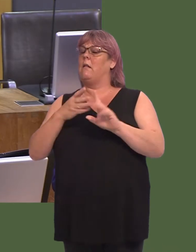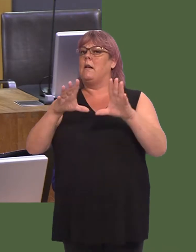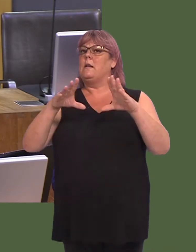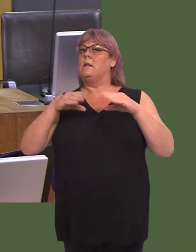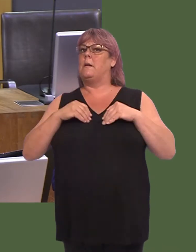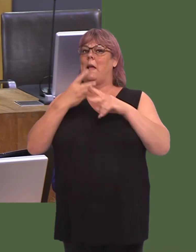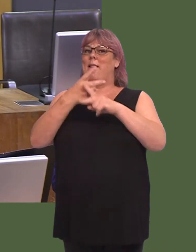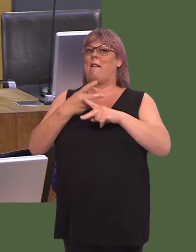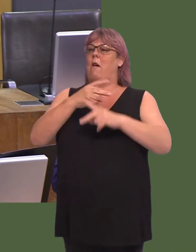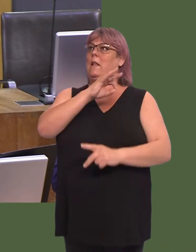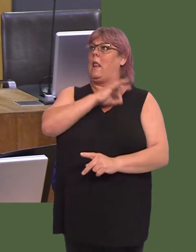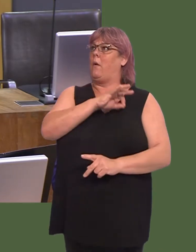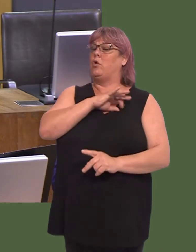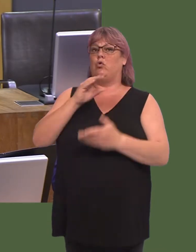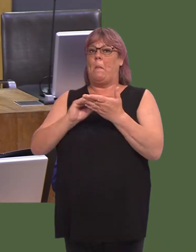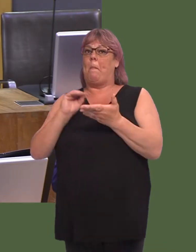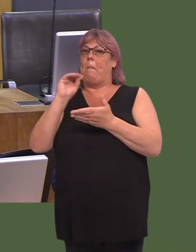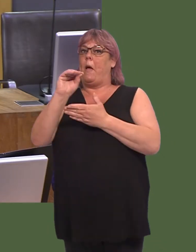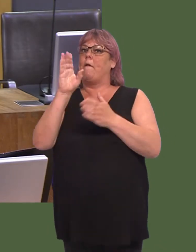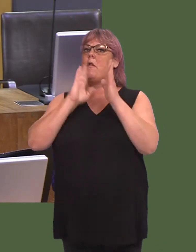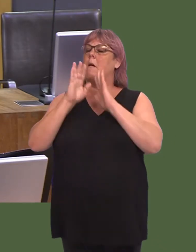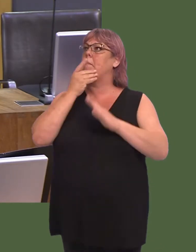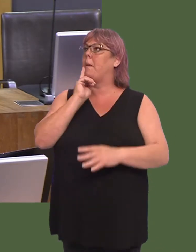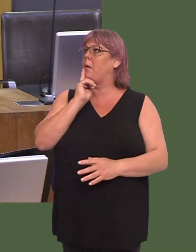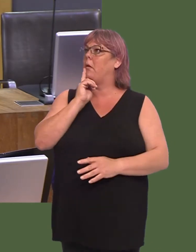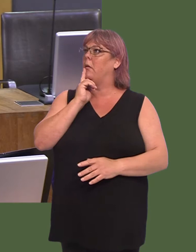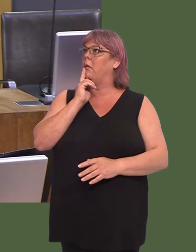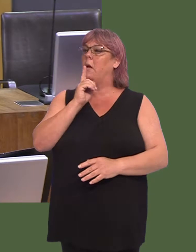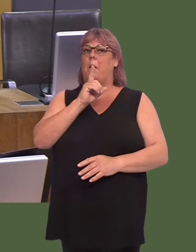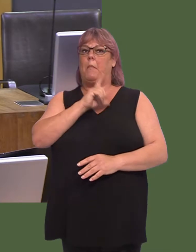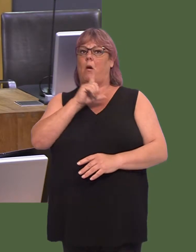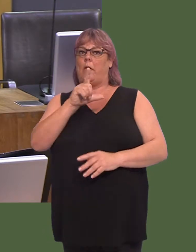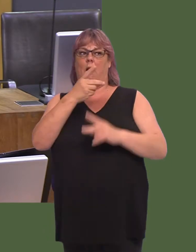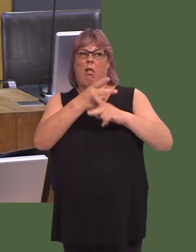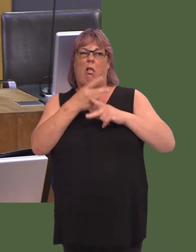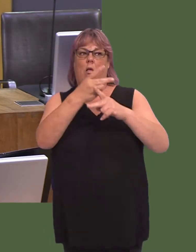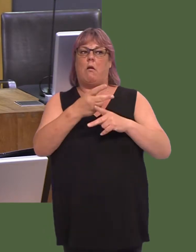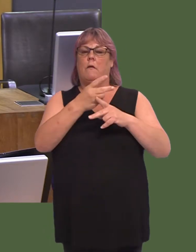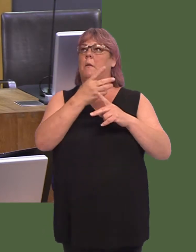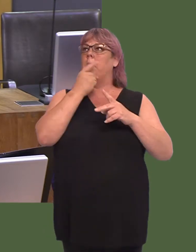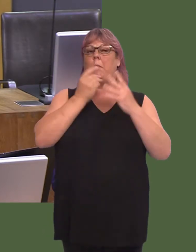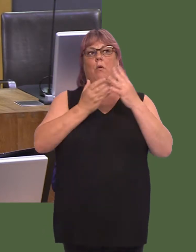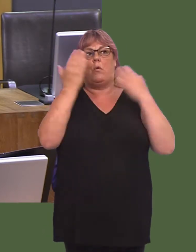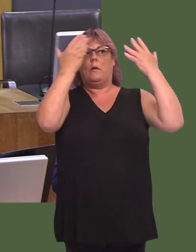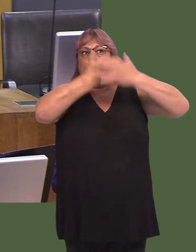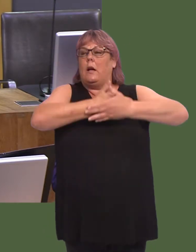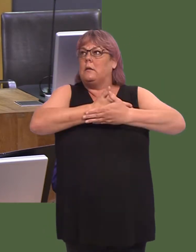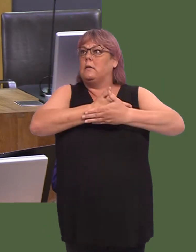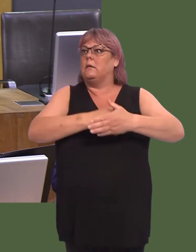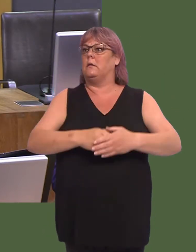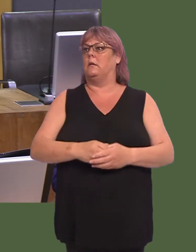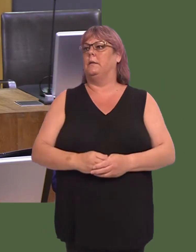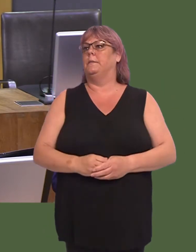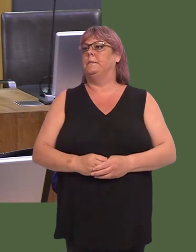to be recognised that carers' allowance should be payable to those individuals, taking into account their overnight caring responsibilities as part of